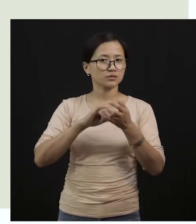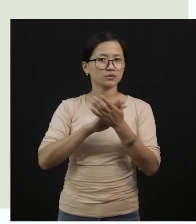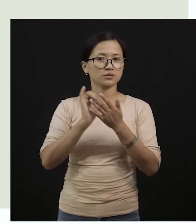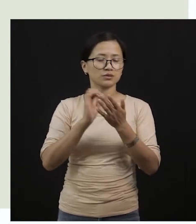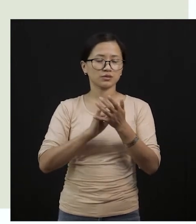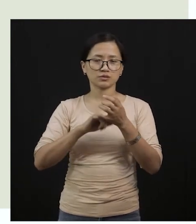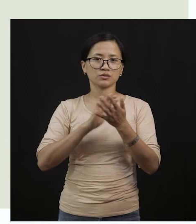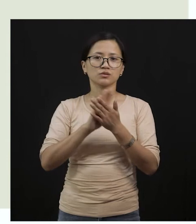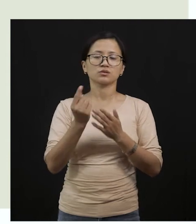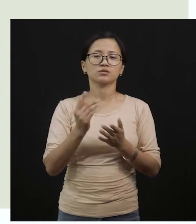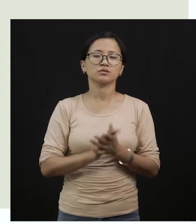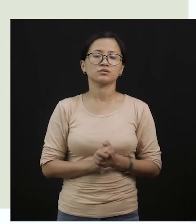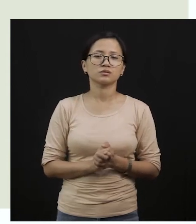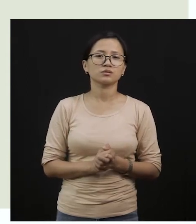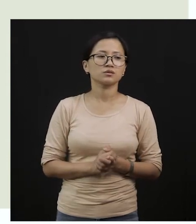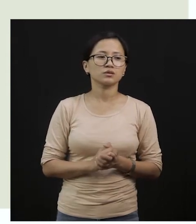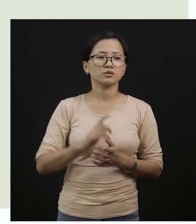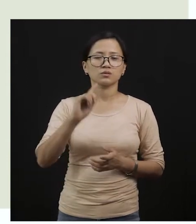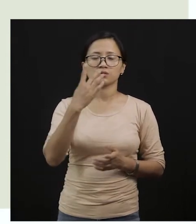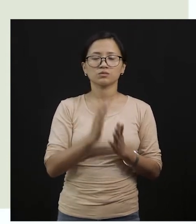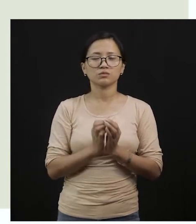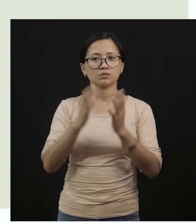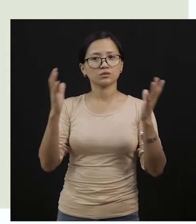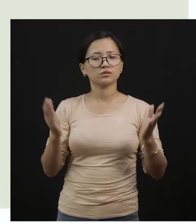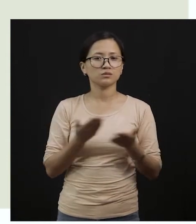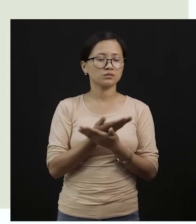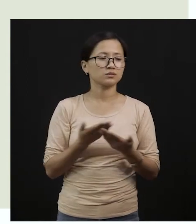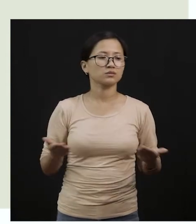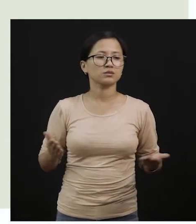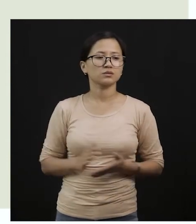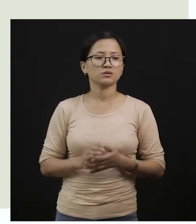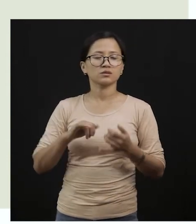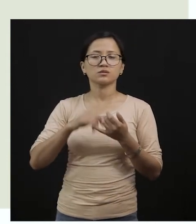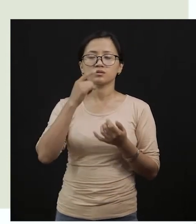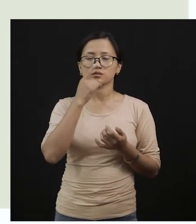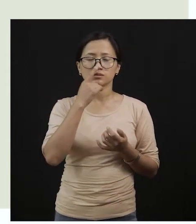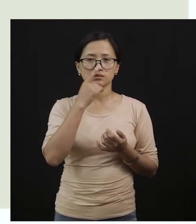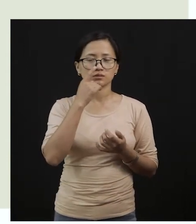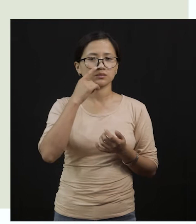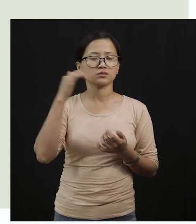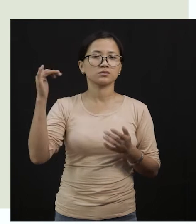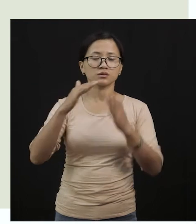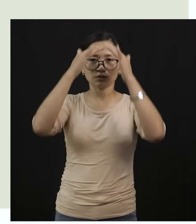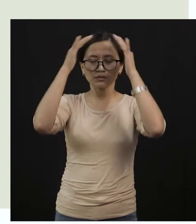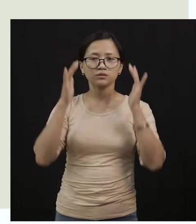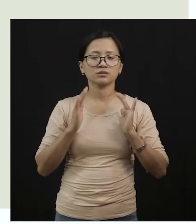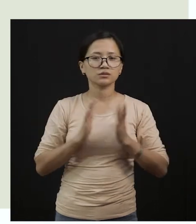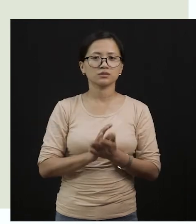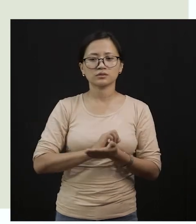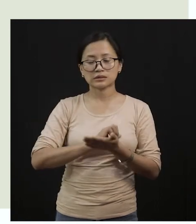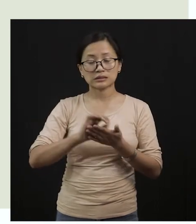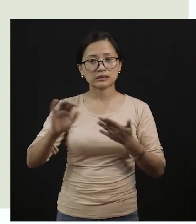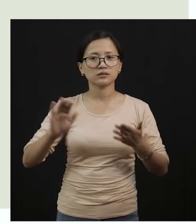is purely for them. And the sisters, one more thing I want you to remember. The sisters in these homes spend their time